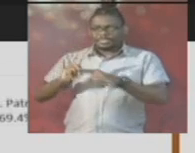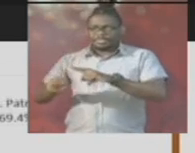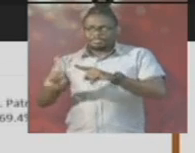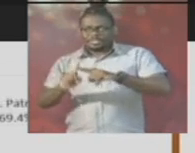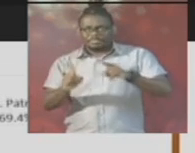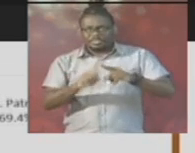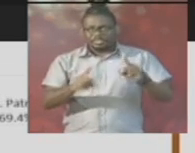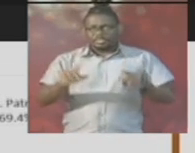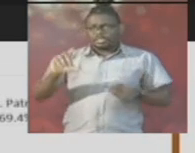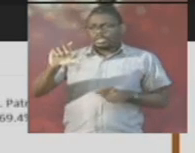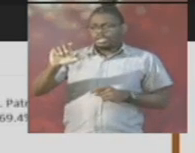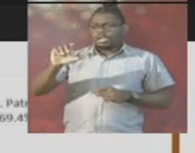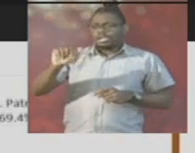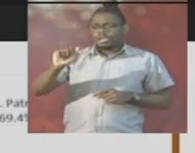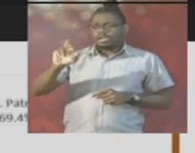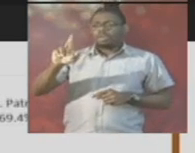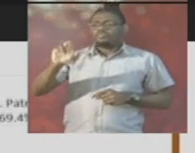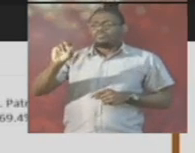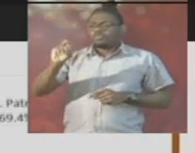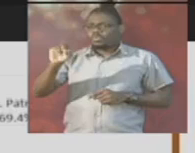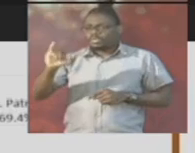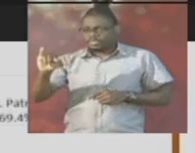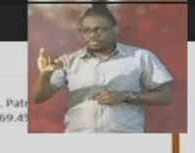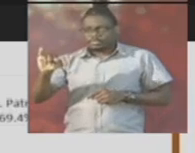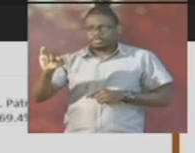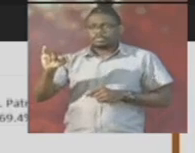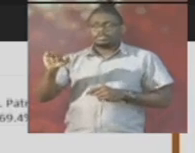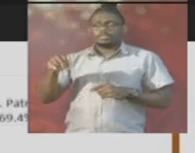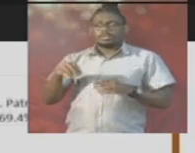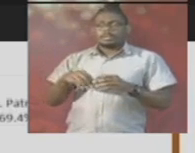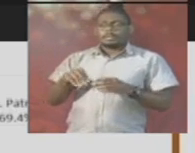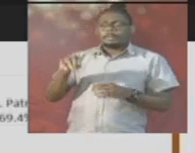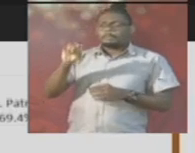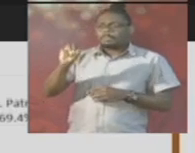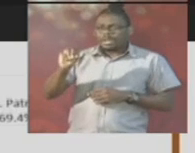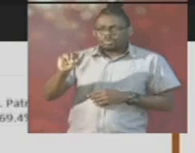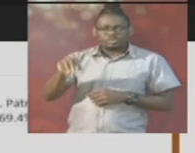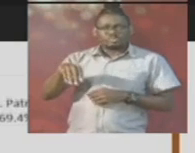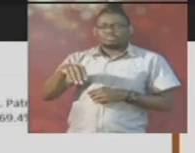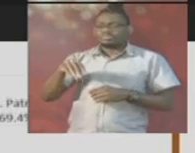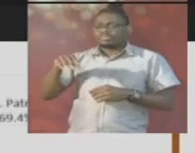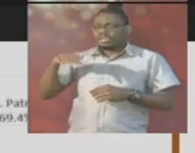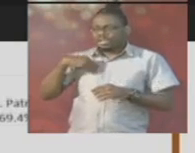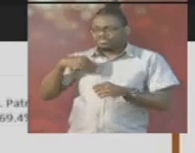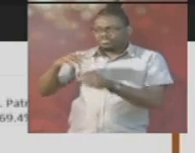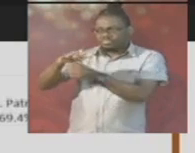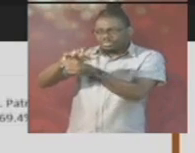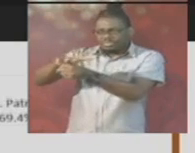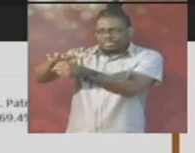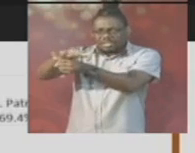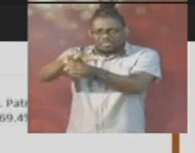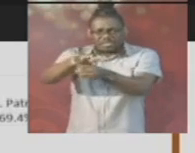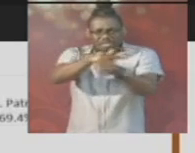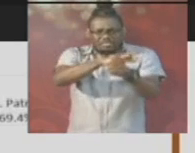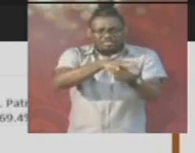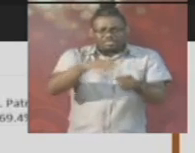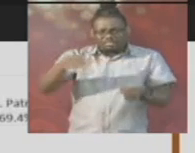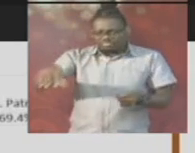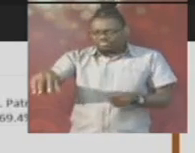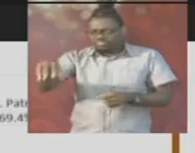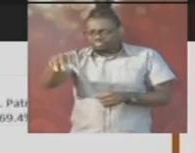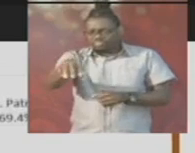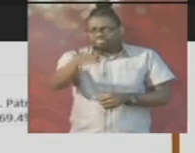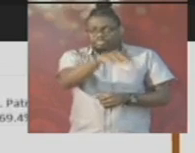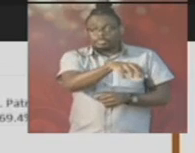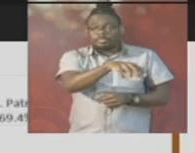to right for each county get progressively higher, and that some counties exploded or had a much larger